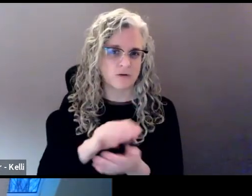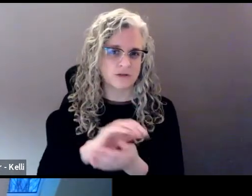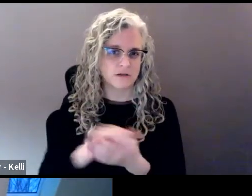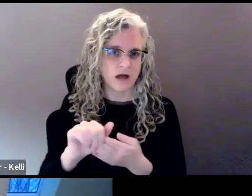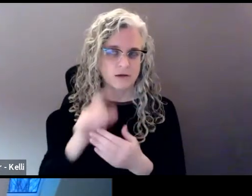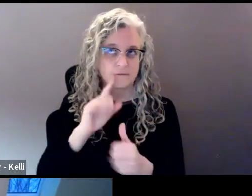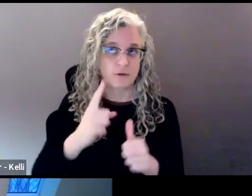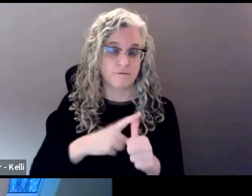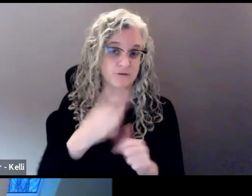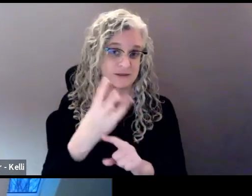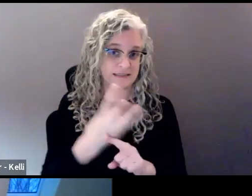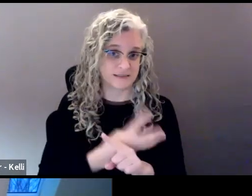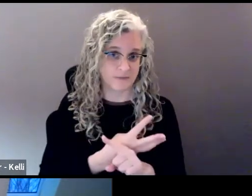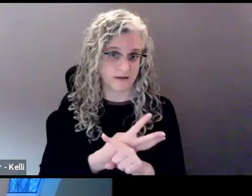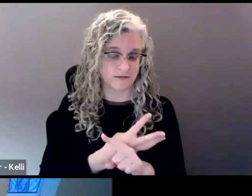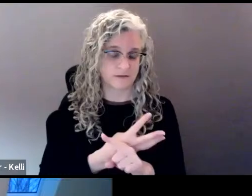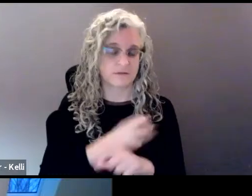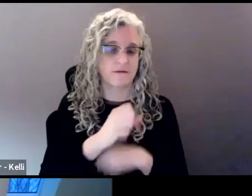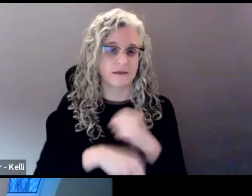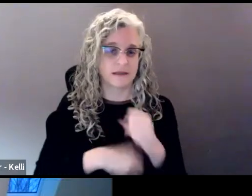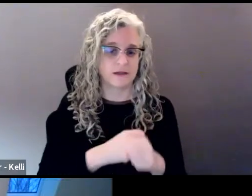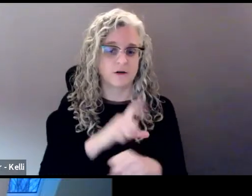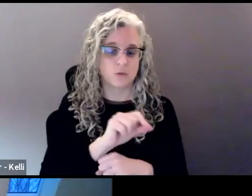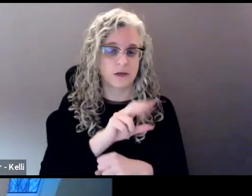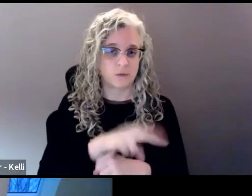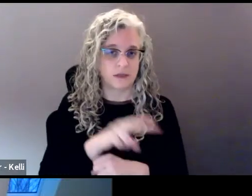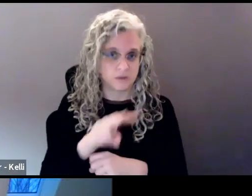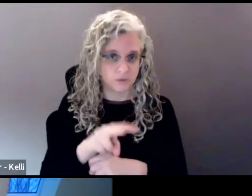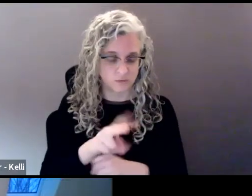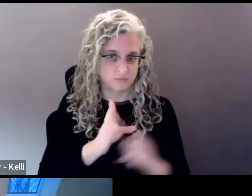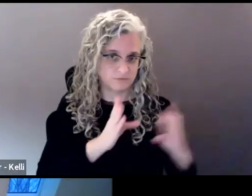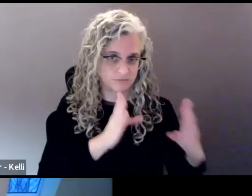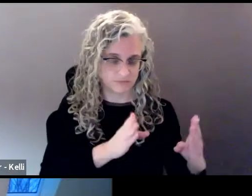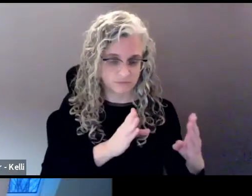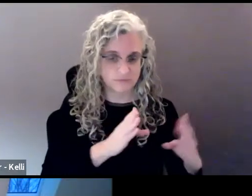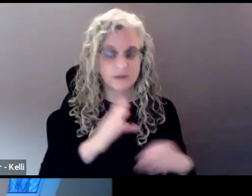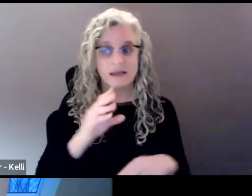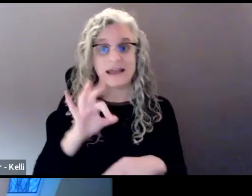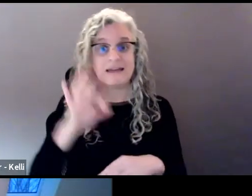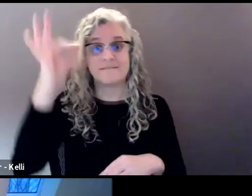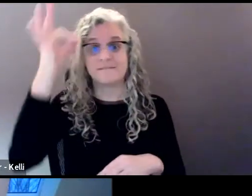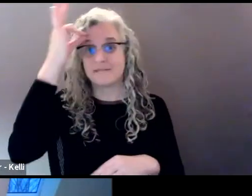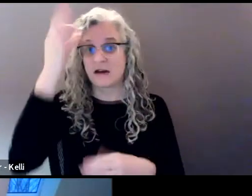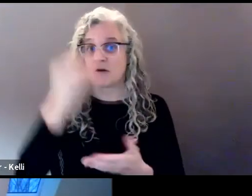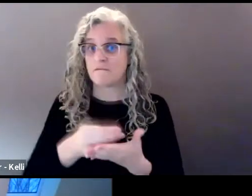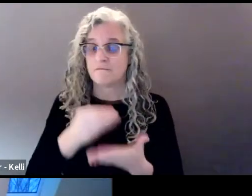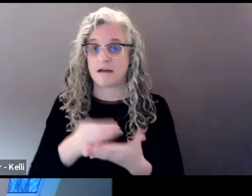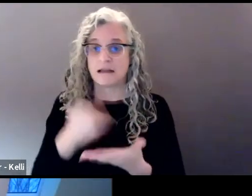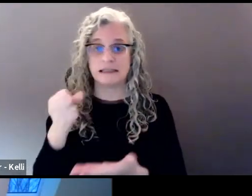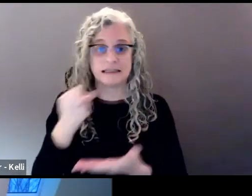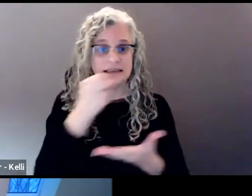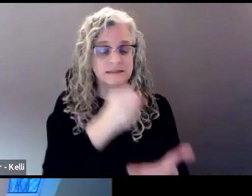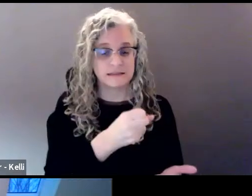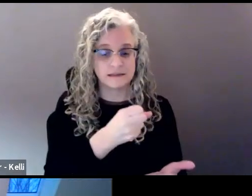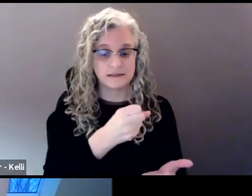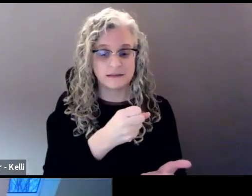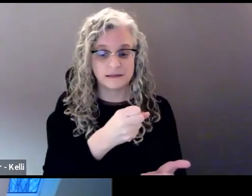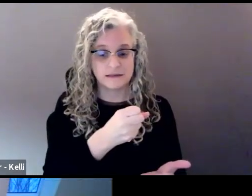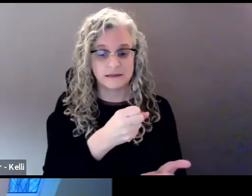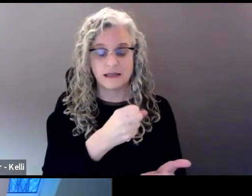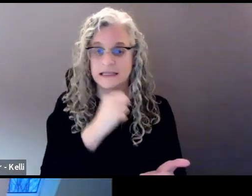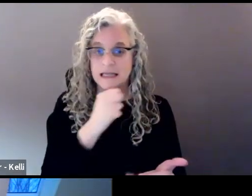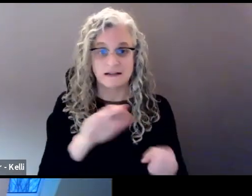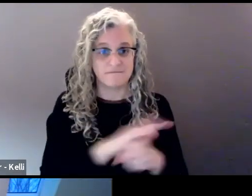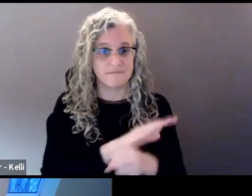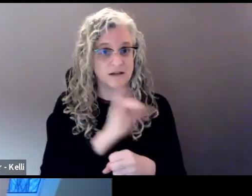first 6 months of calendar year 2022. If federal funding does not fully close the overall budget gap,